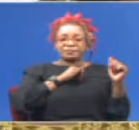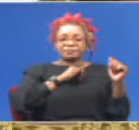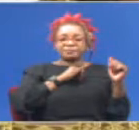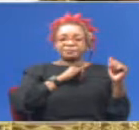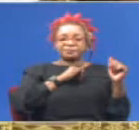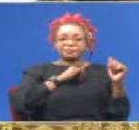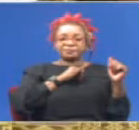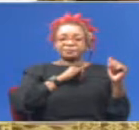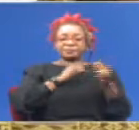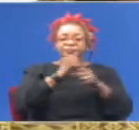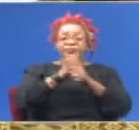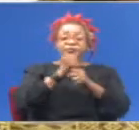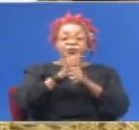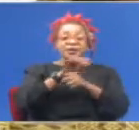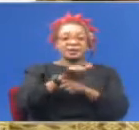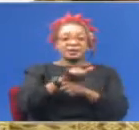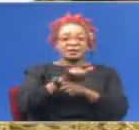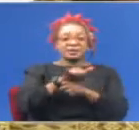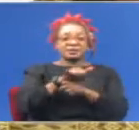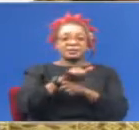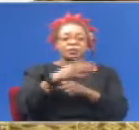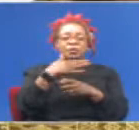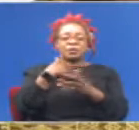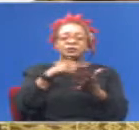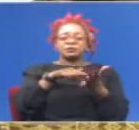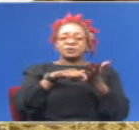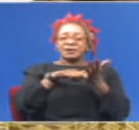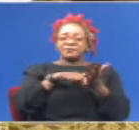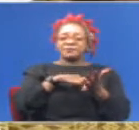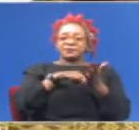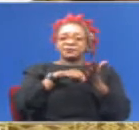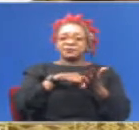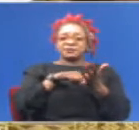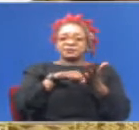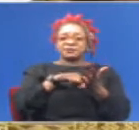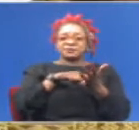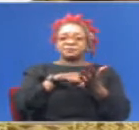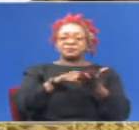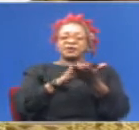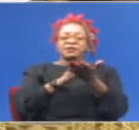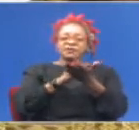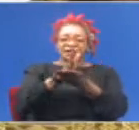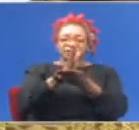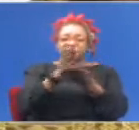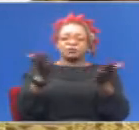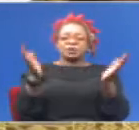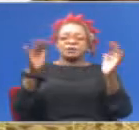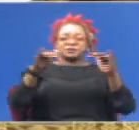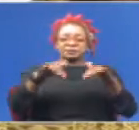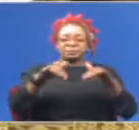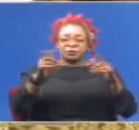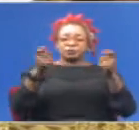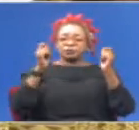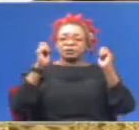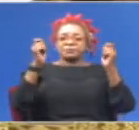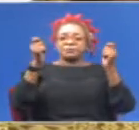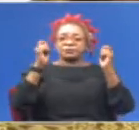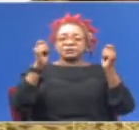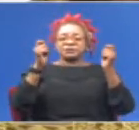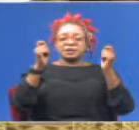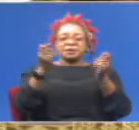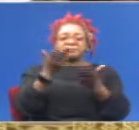but in doing so, we want to emphasize that the right to assemble, to demonstrate,